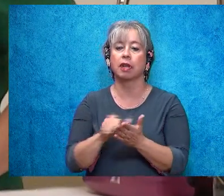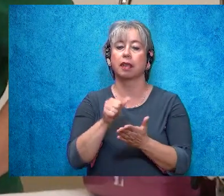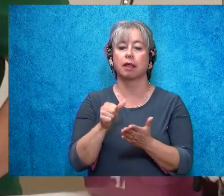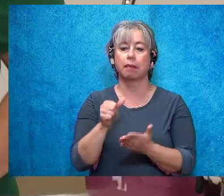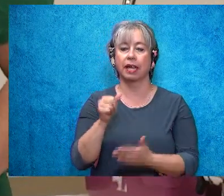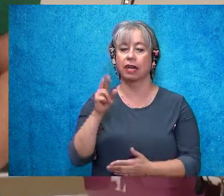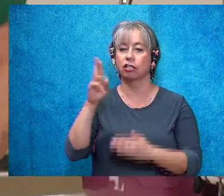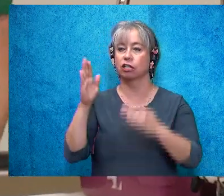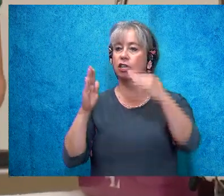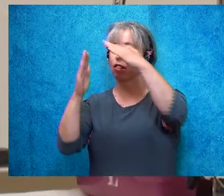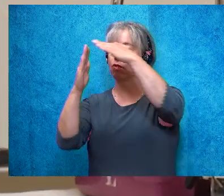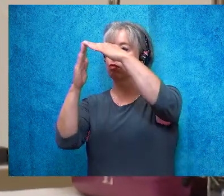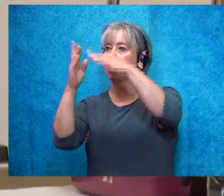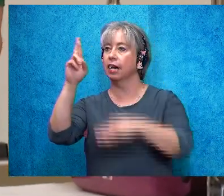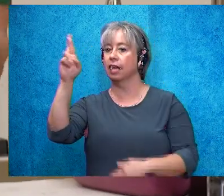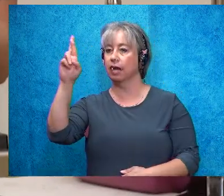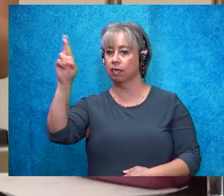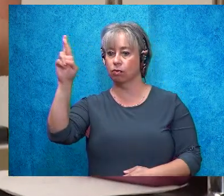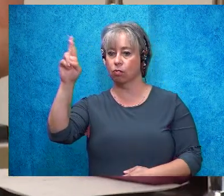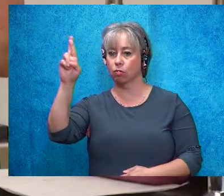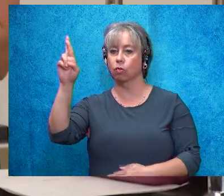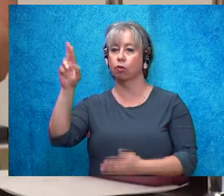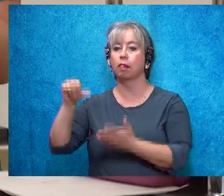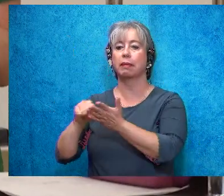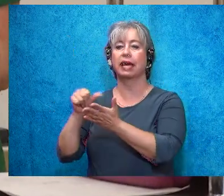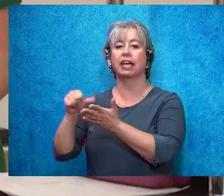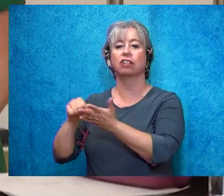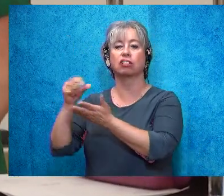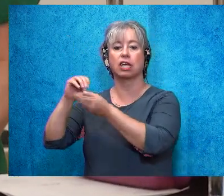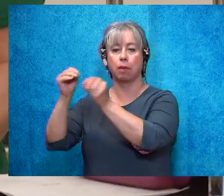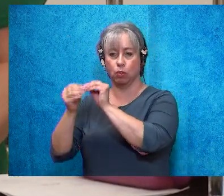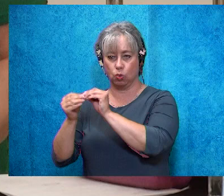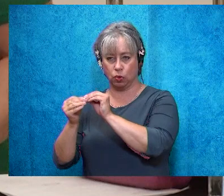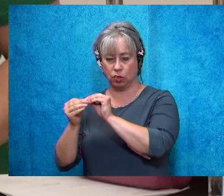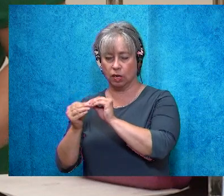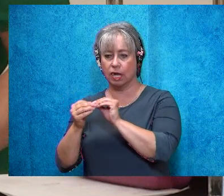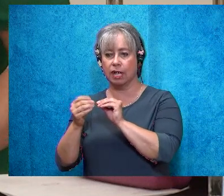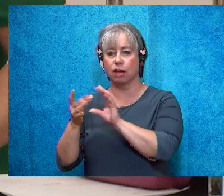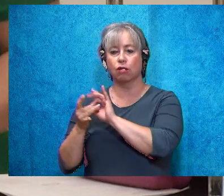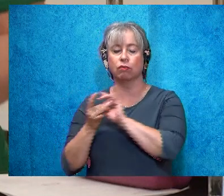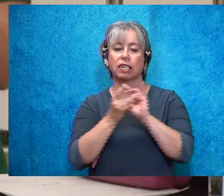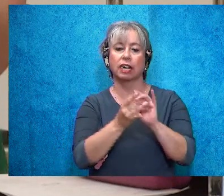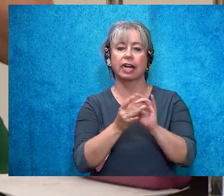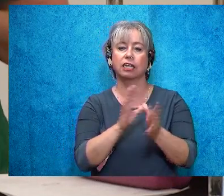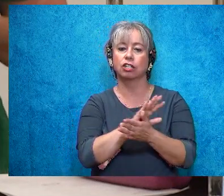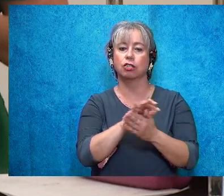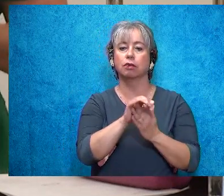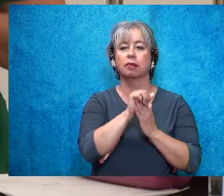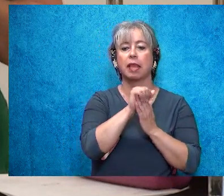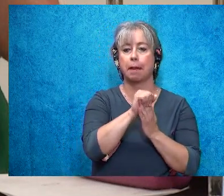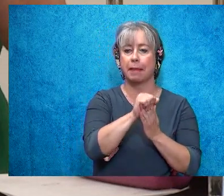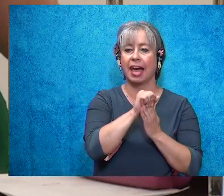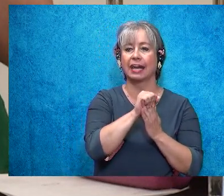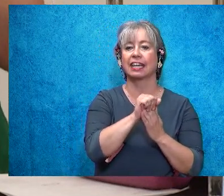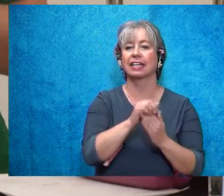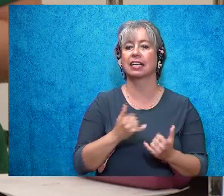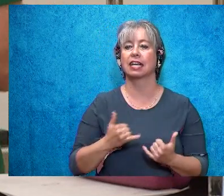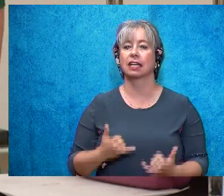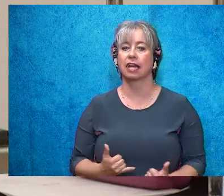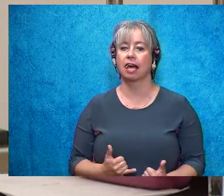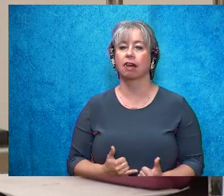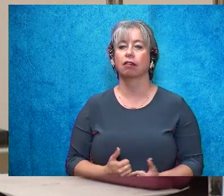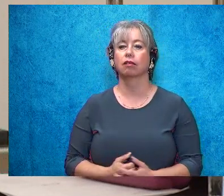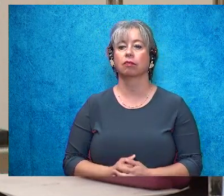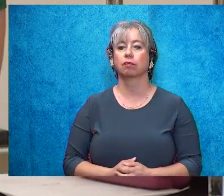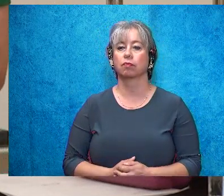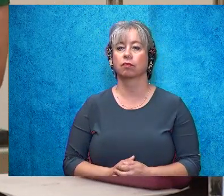for you. That's going to correlate with the packet that you got provided from Mobile County. What we need to know is that today